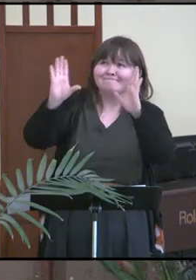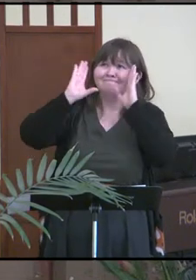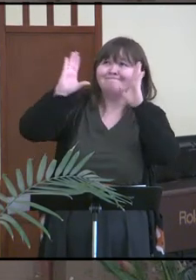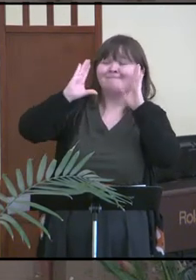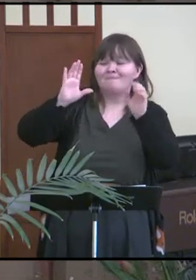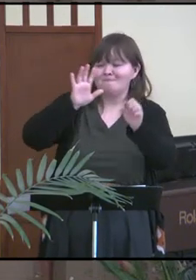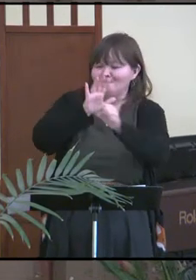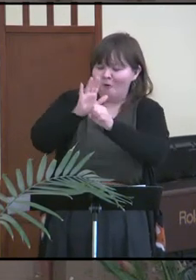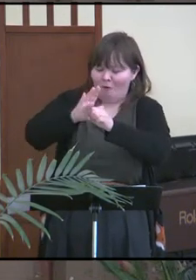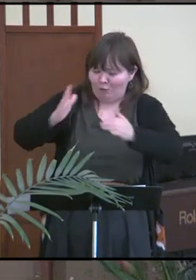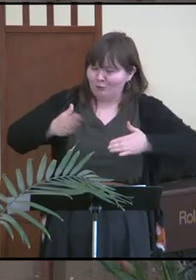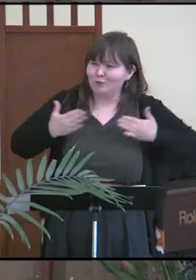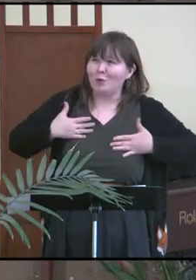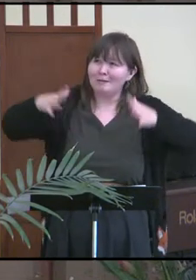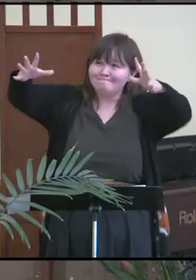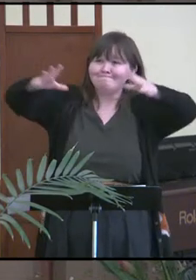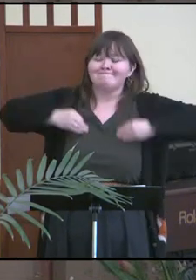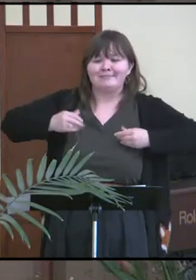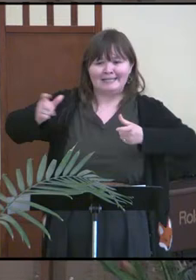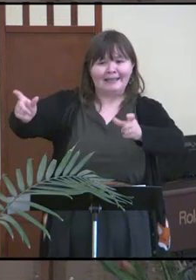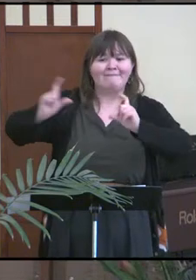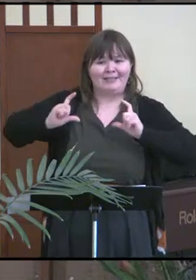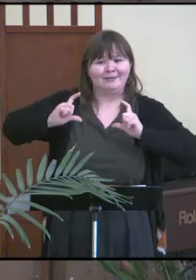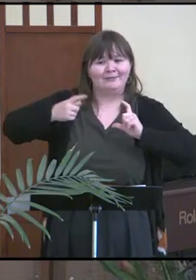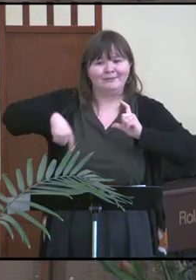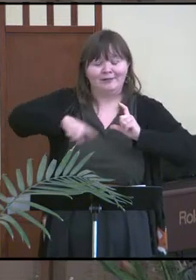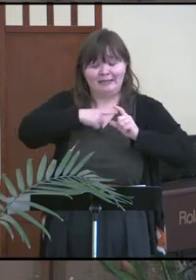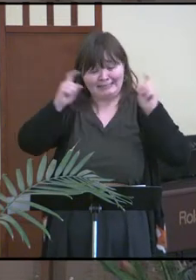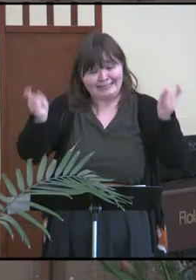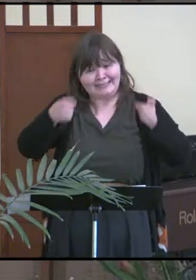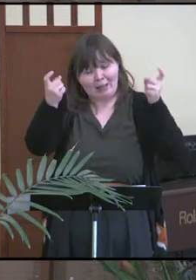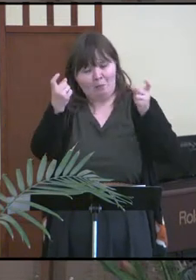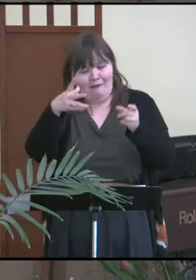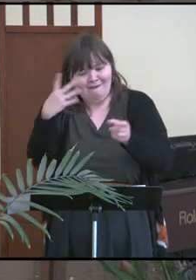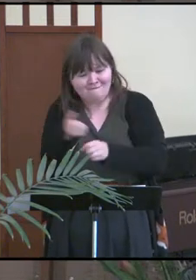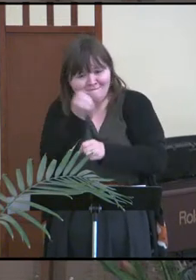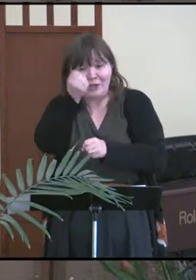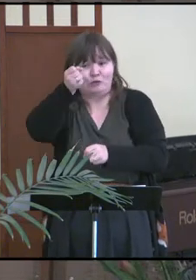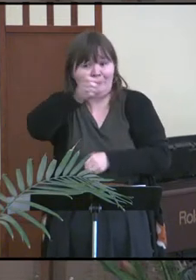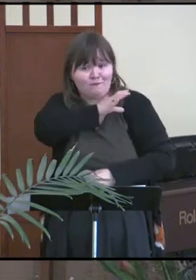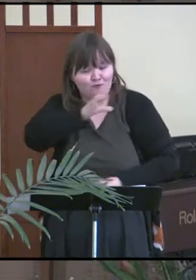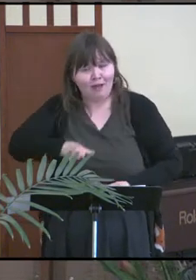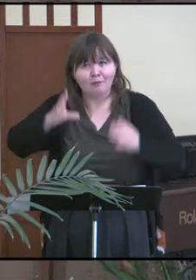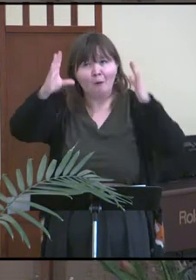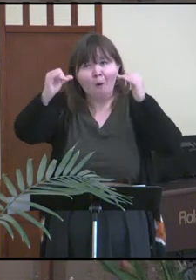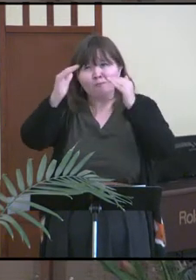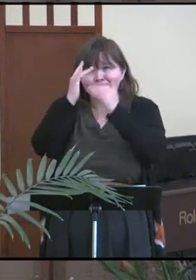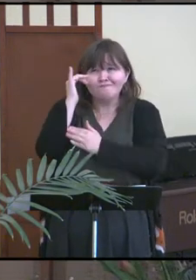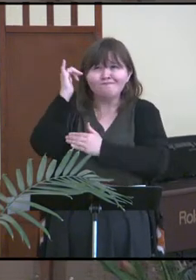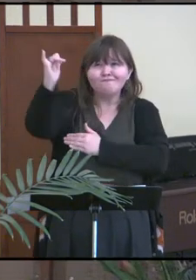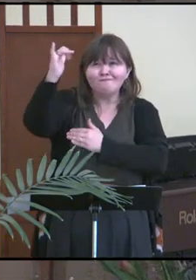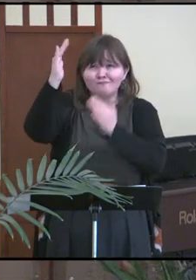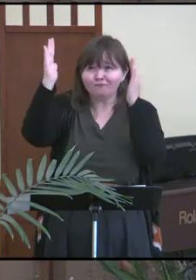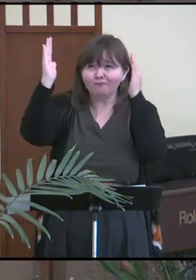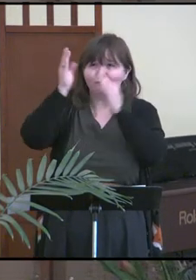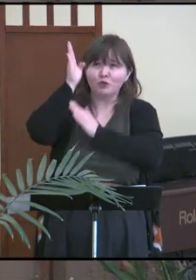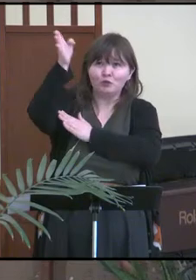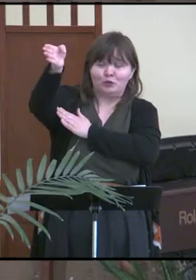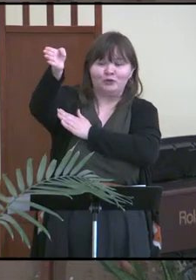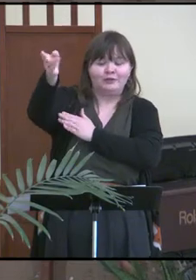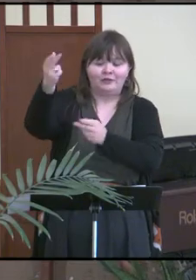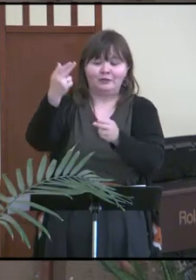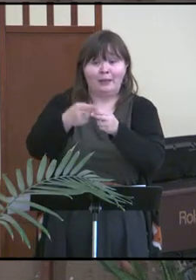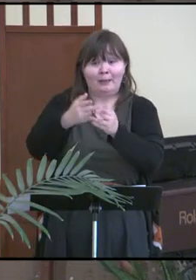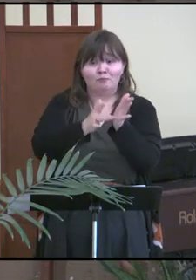been given for us. Let us celebrate the victory of Christ and the hope for the future. In Jesus' name,